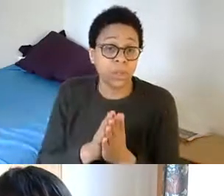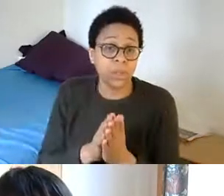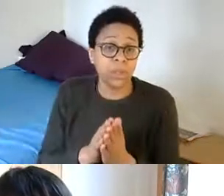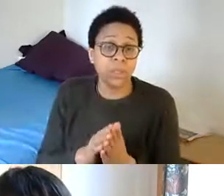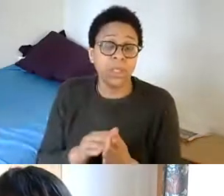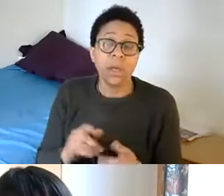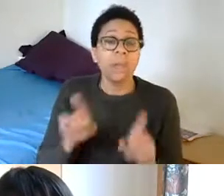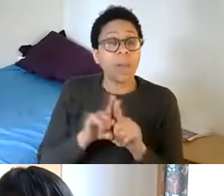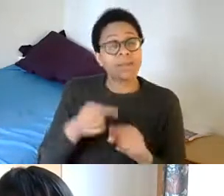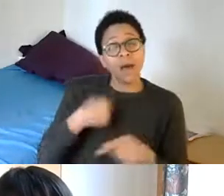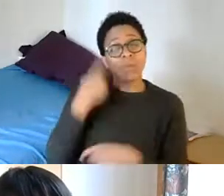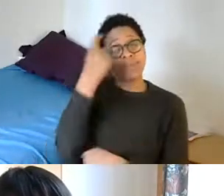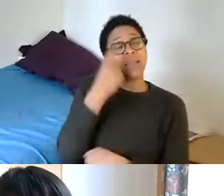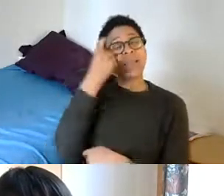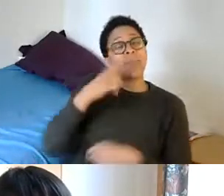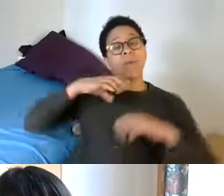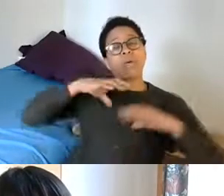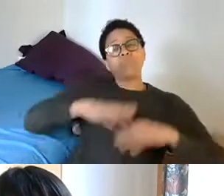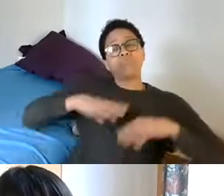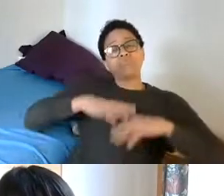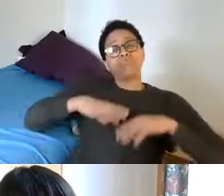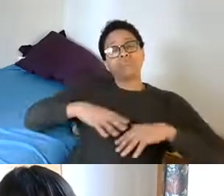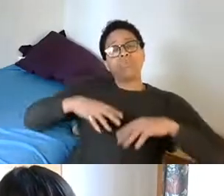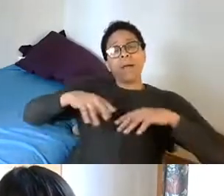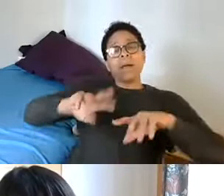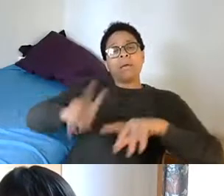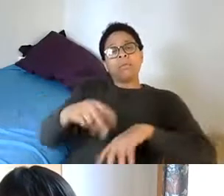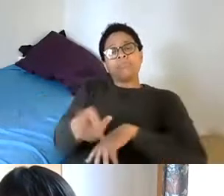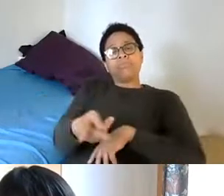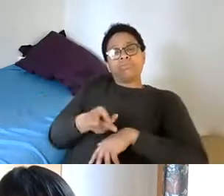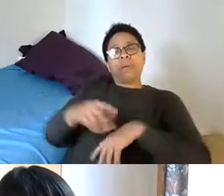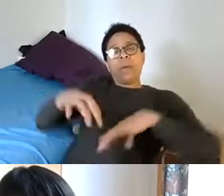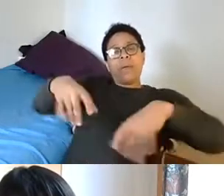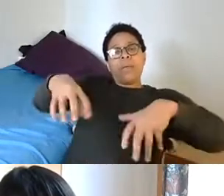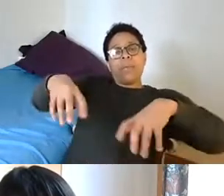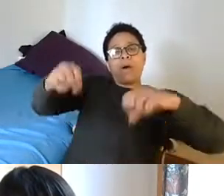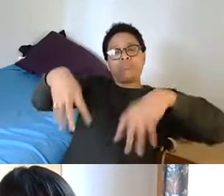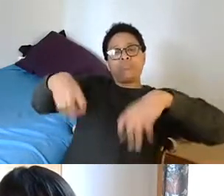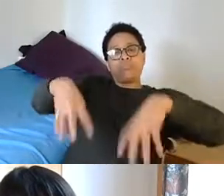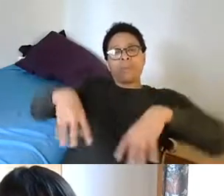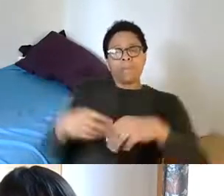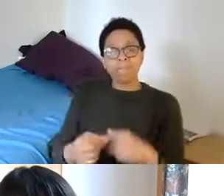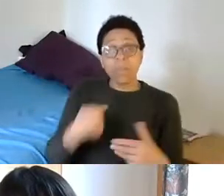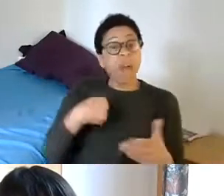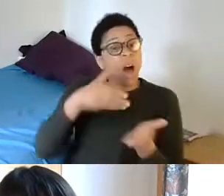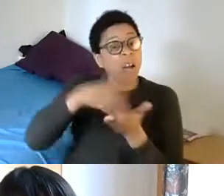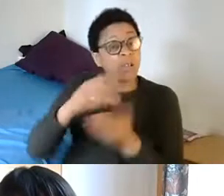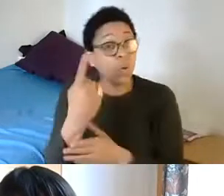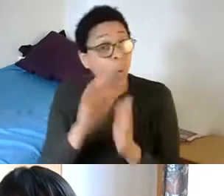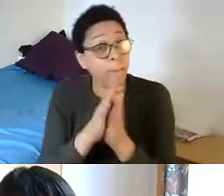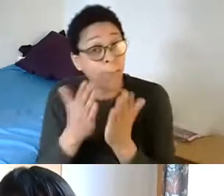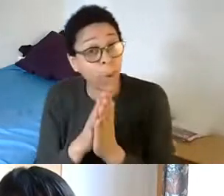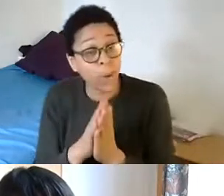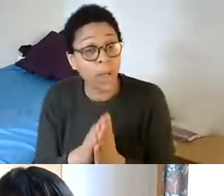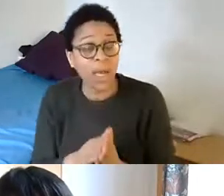in a bath and being able to read a book. And that was the idea of my piece. And I actually sold one of them, and I've still got some somewhere. I have to see if I can